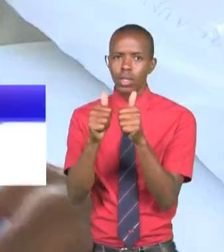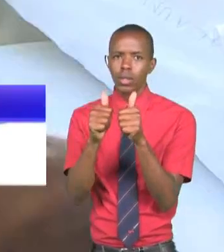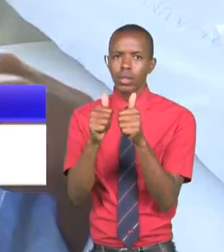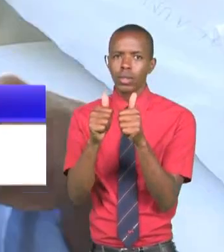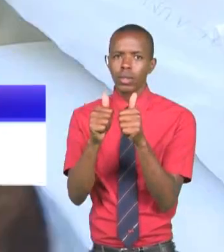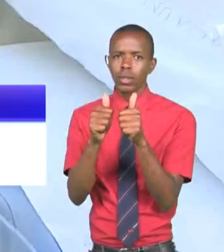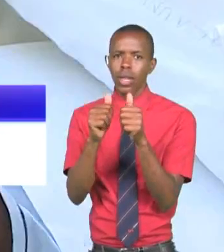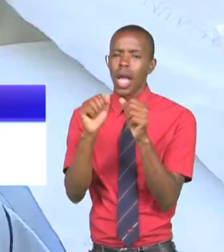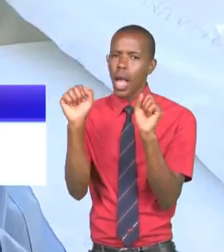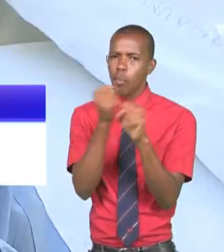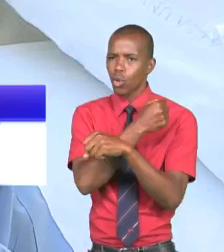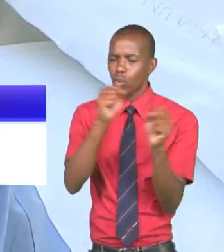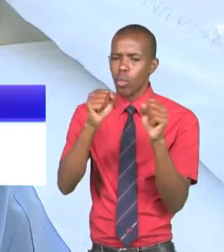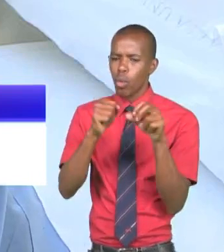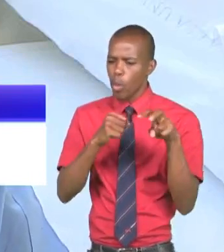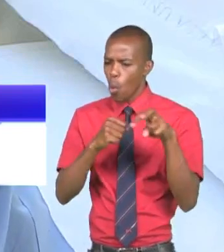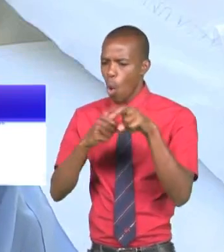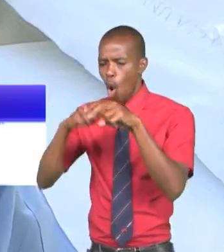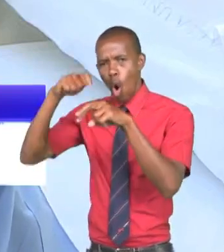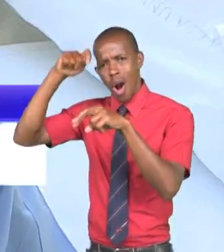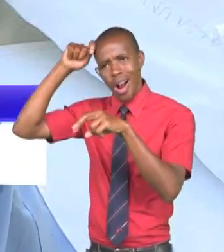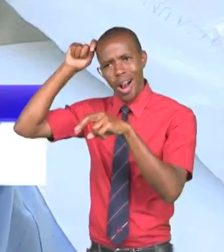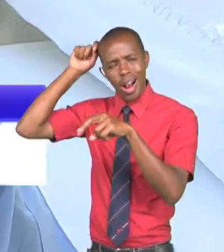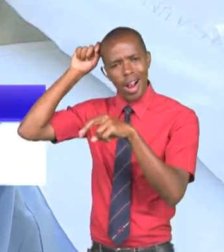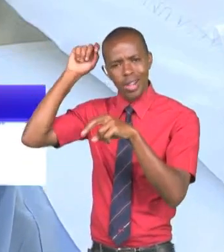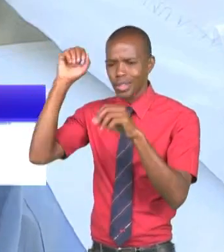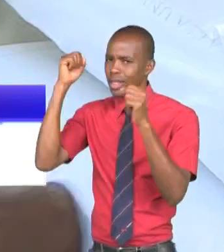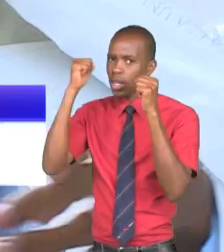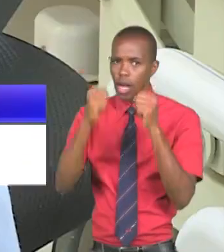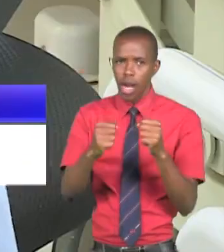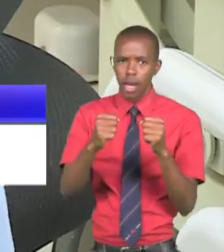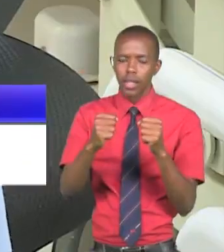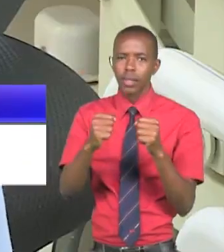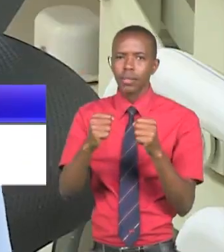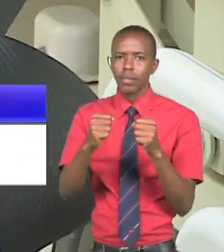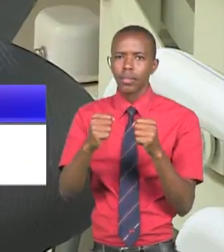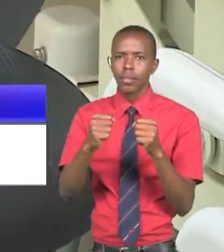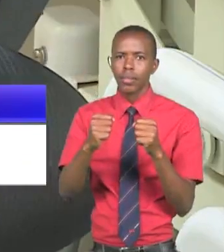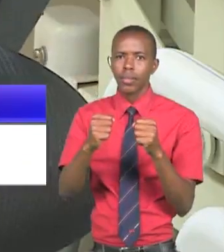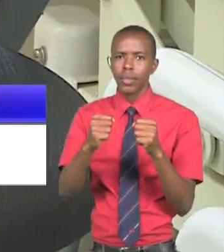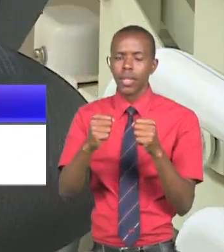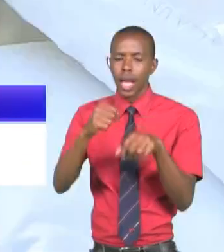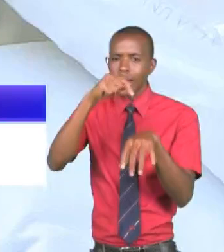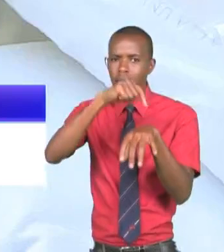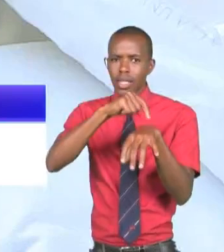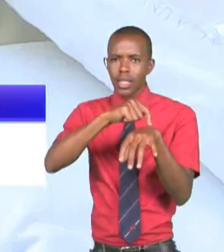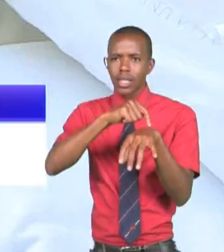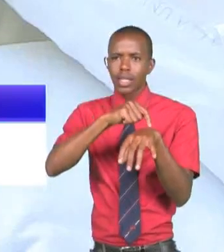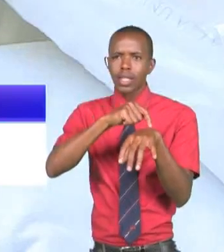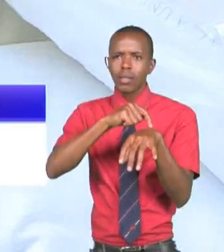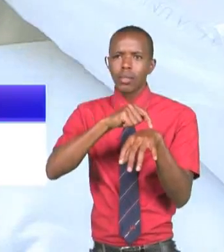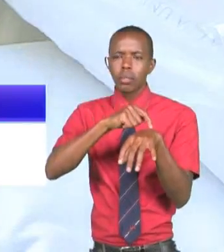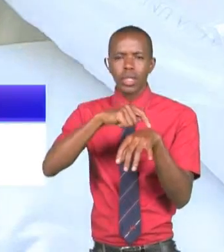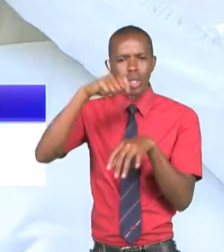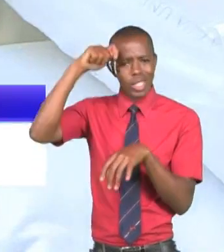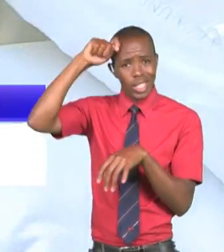to kinyozi. I can't go to my barber. Because one day, when he is doing the shaving